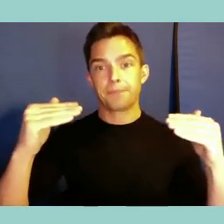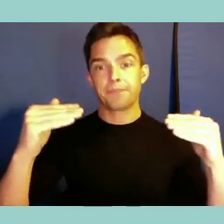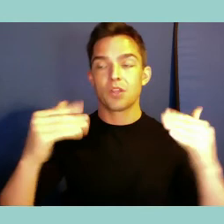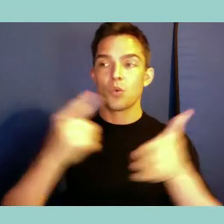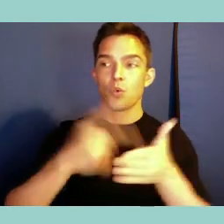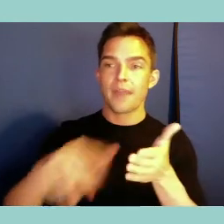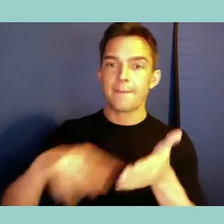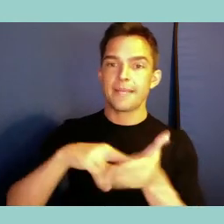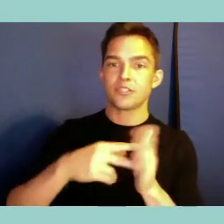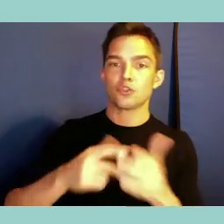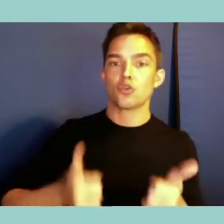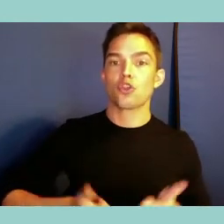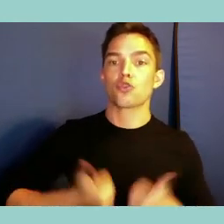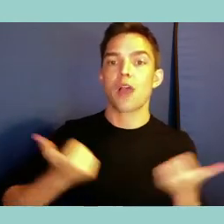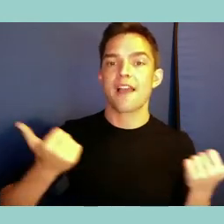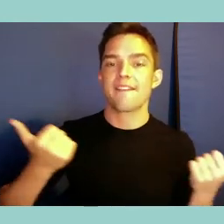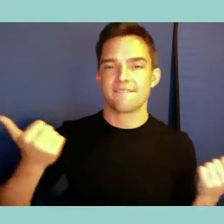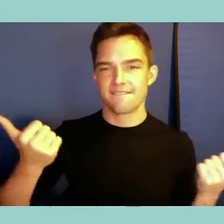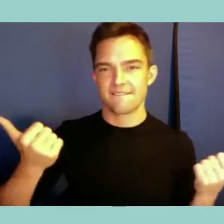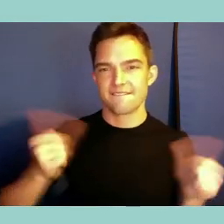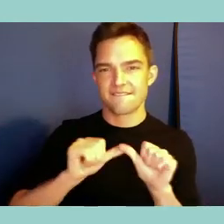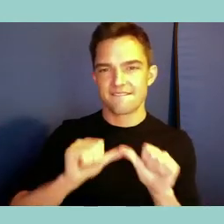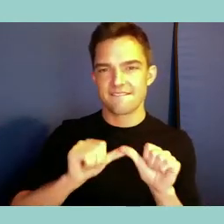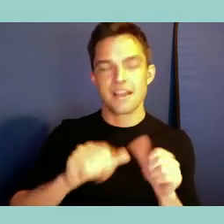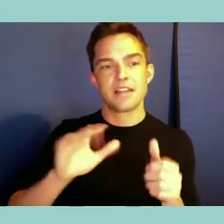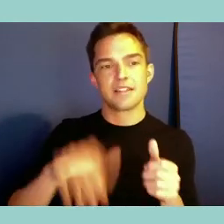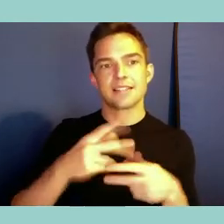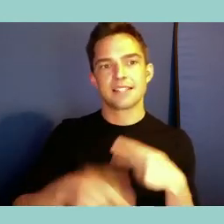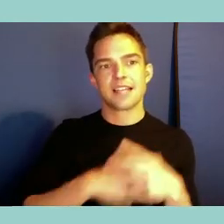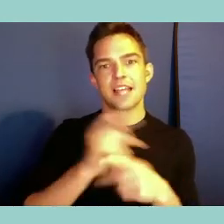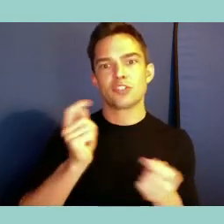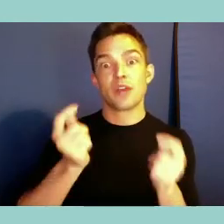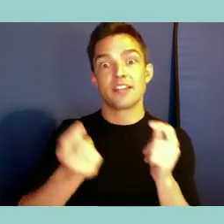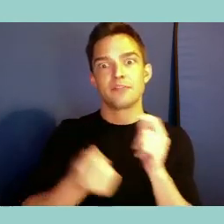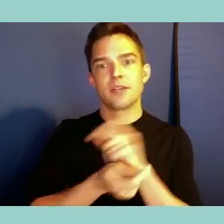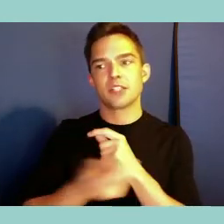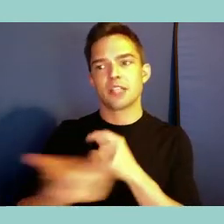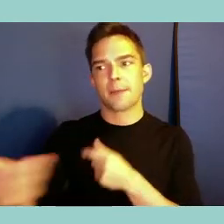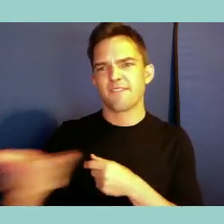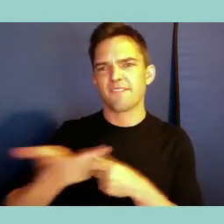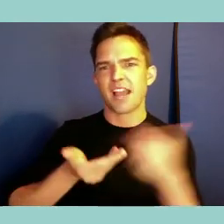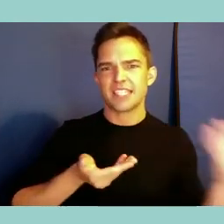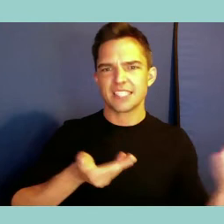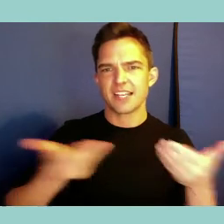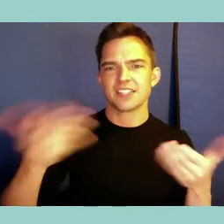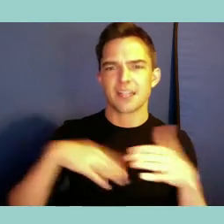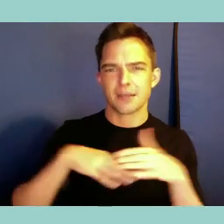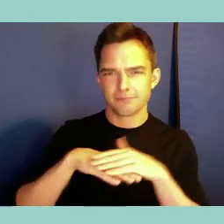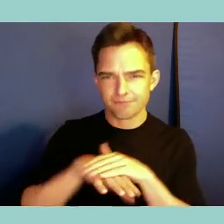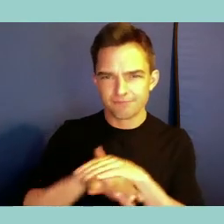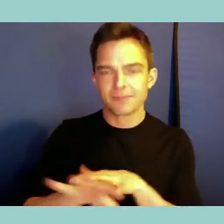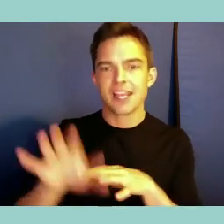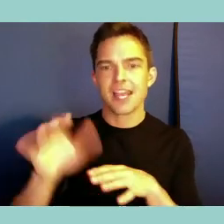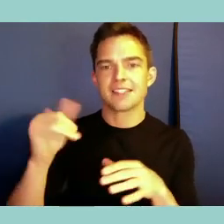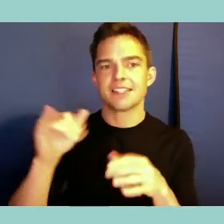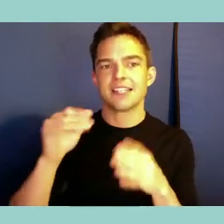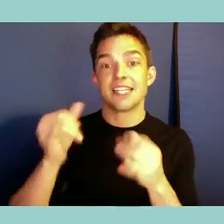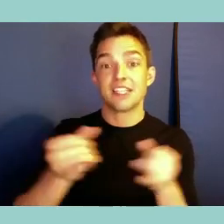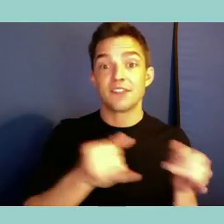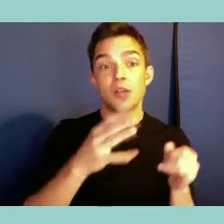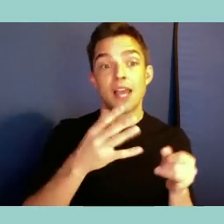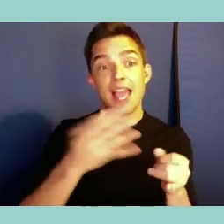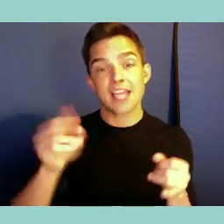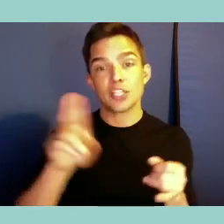to thrive. And this, friends, is the kind of transformation I am inviting us into as individuals and as